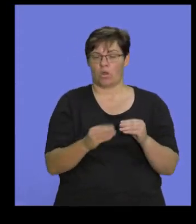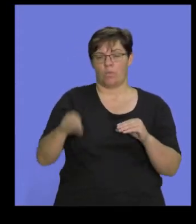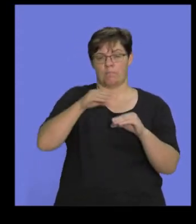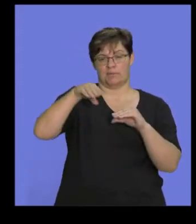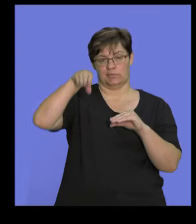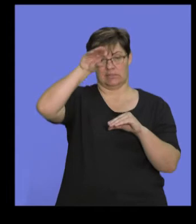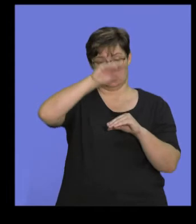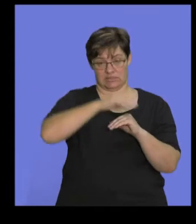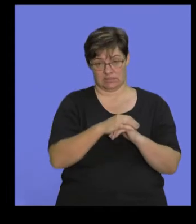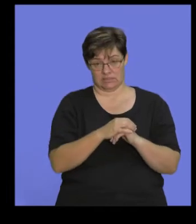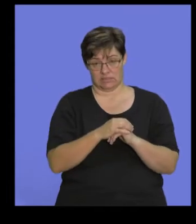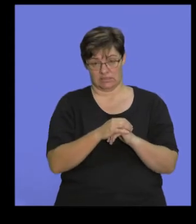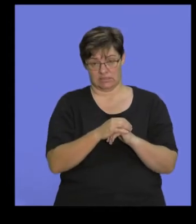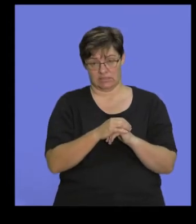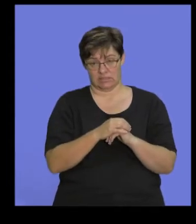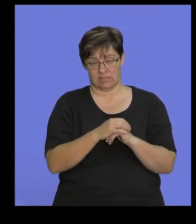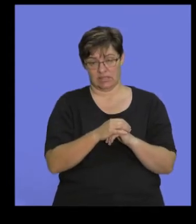compounded